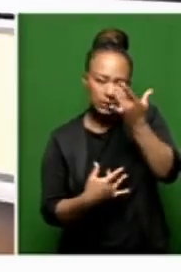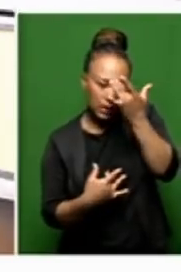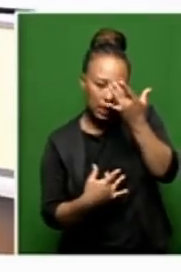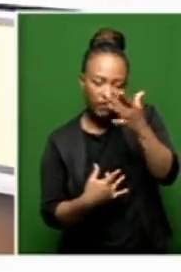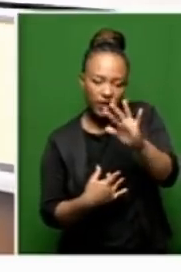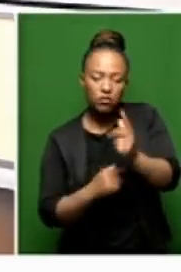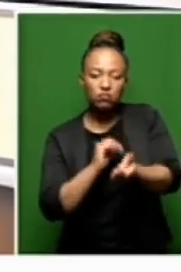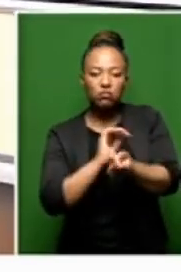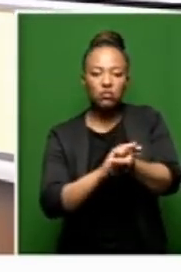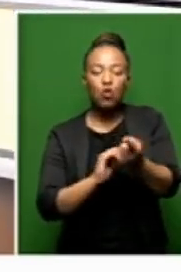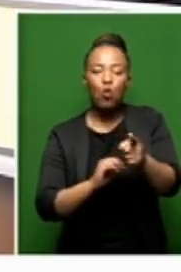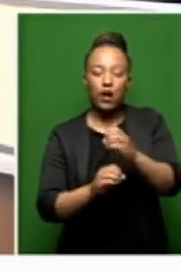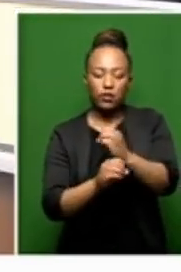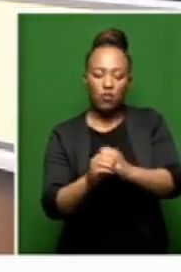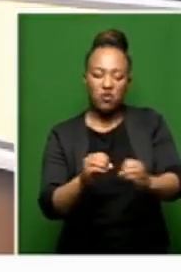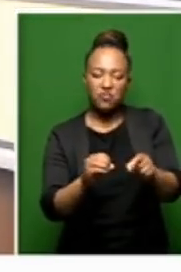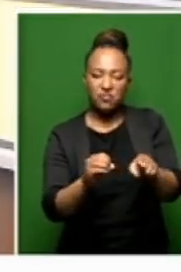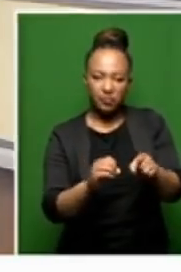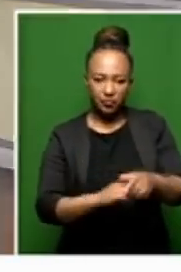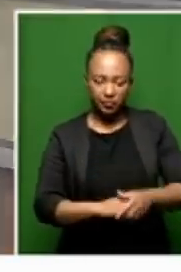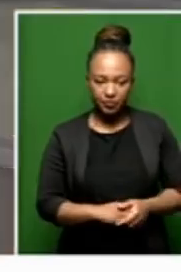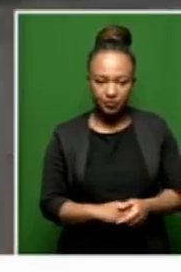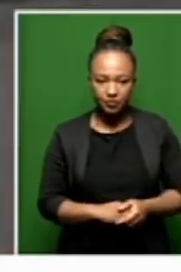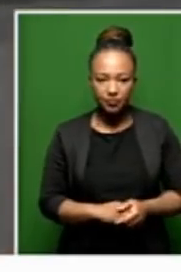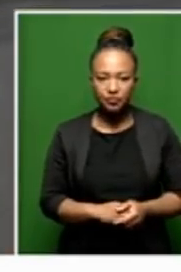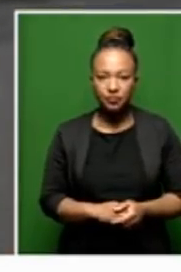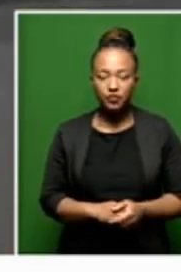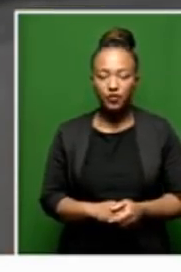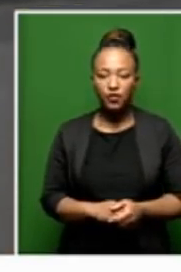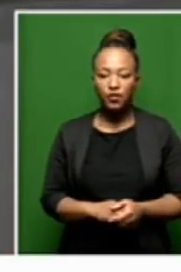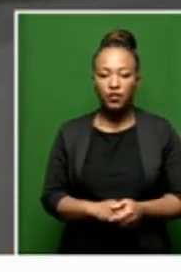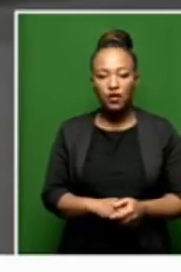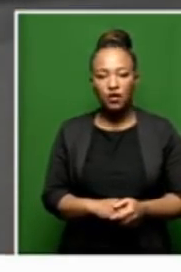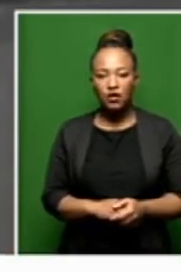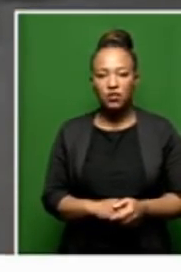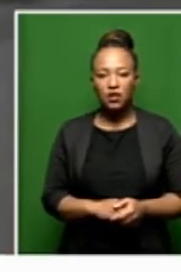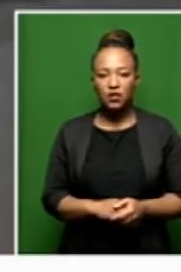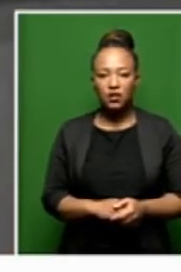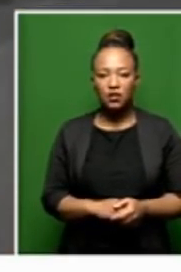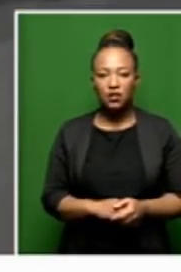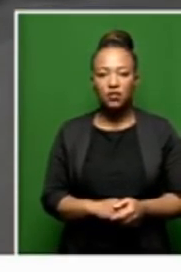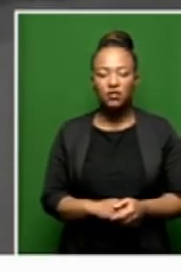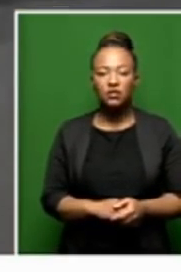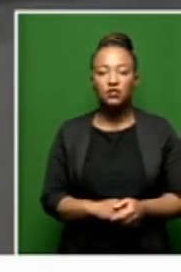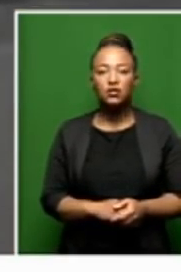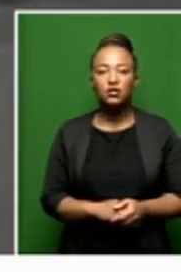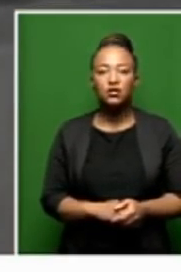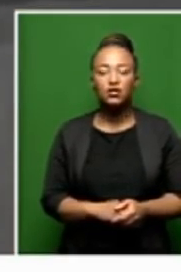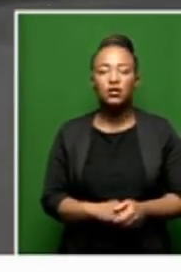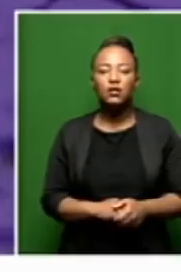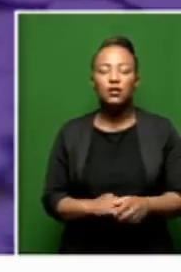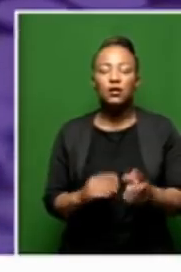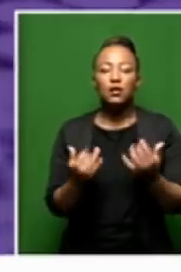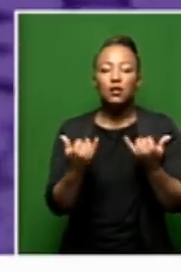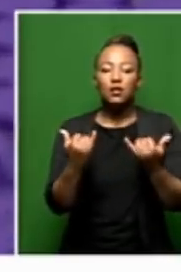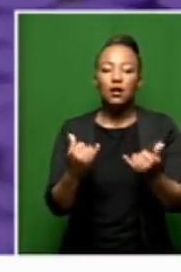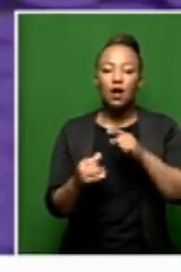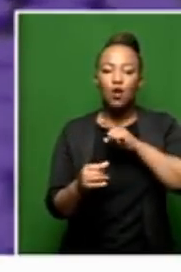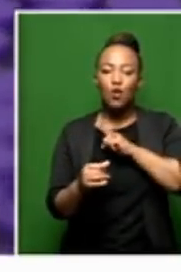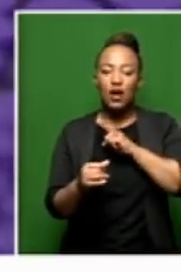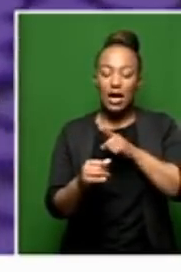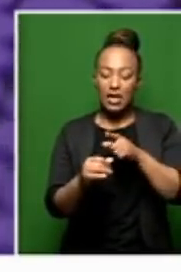go along with that? So, Sikani, it's actually when we talk about viruses